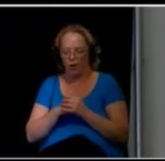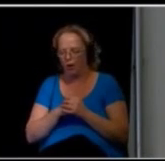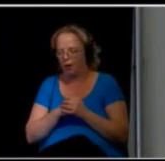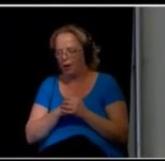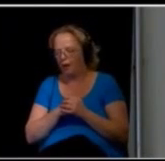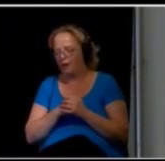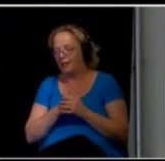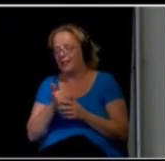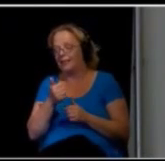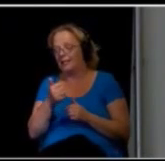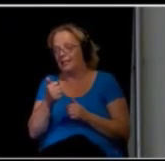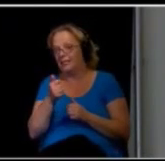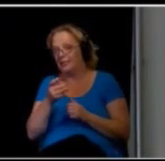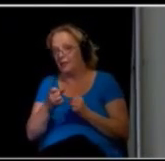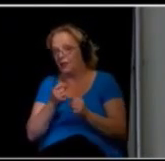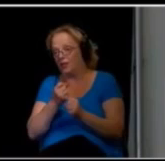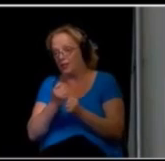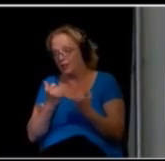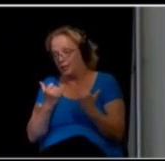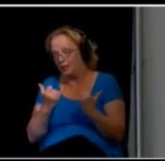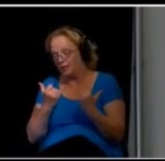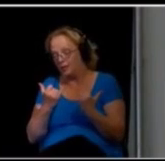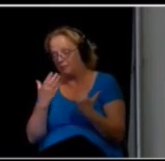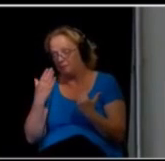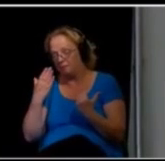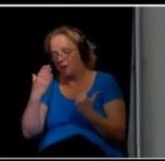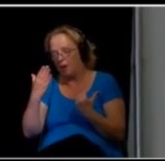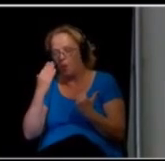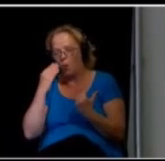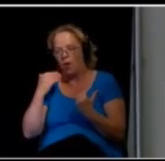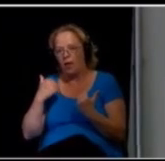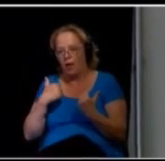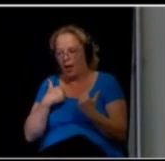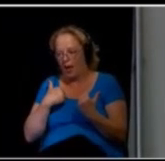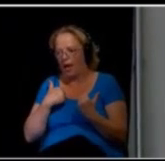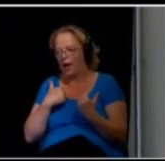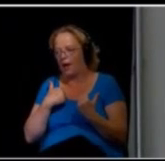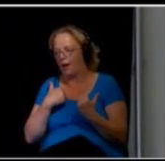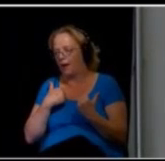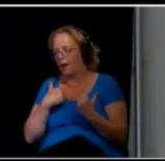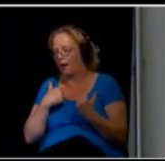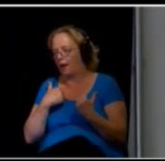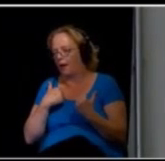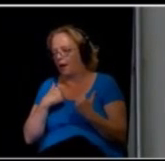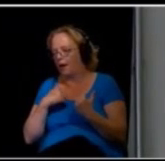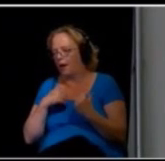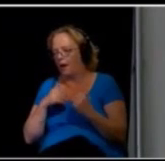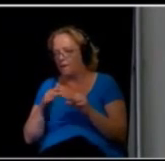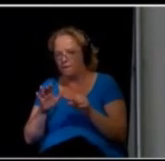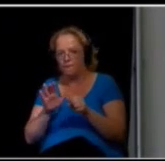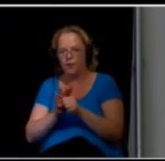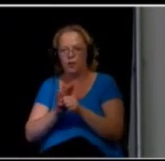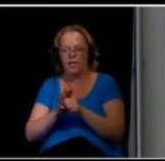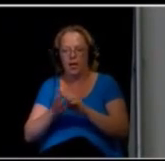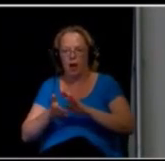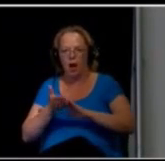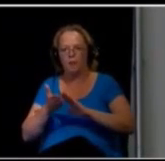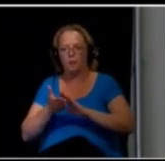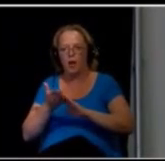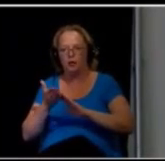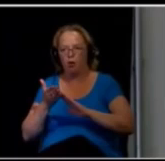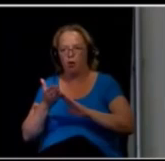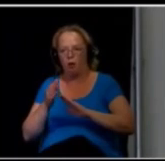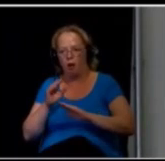of several years from now, there will be a fail operational autopilot with redundant